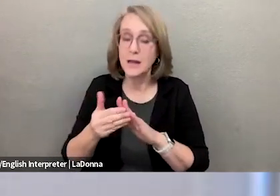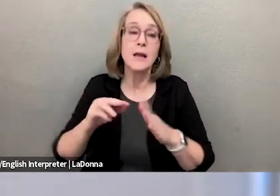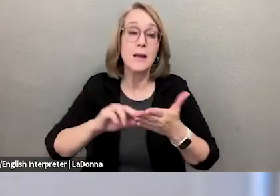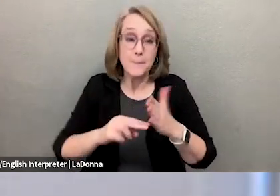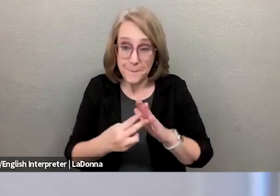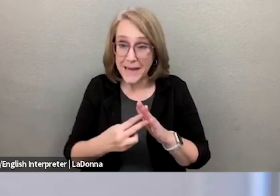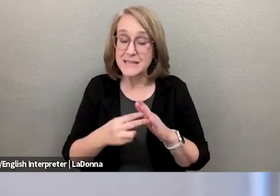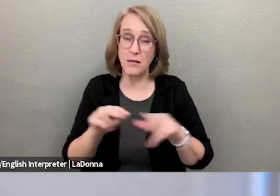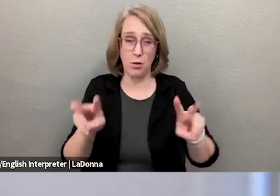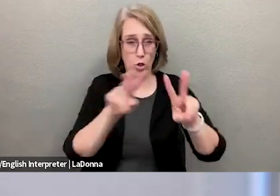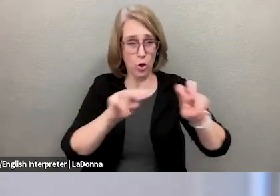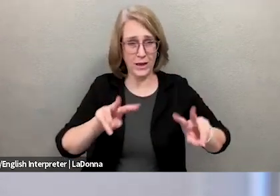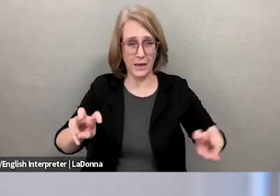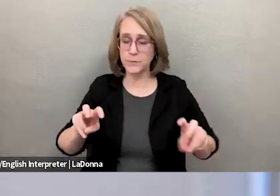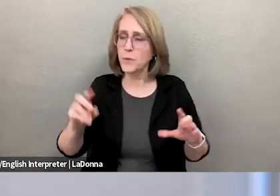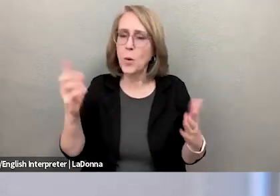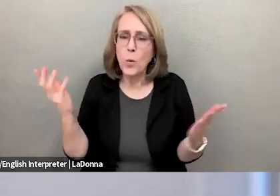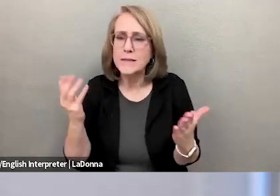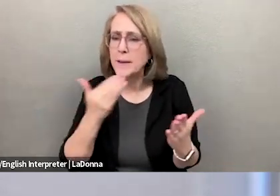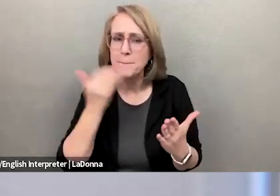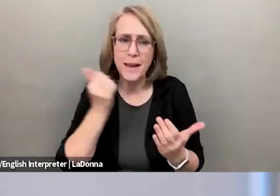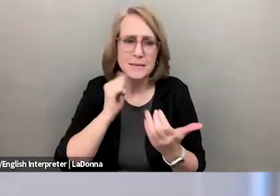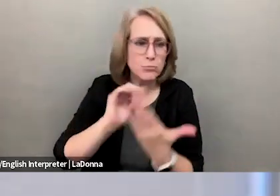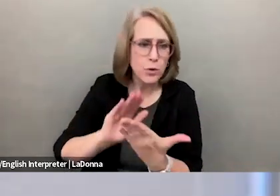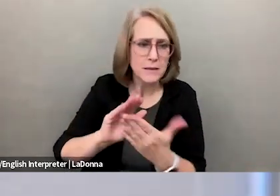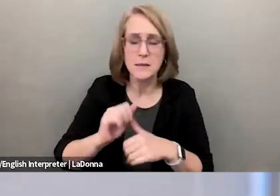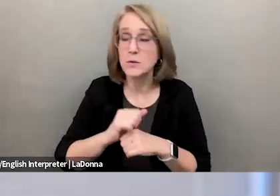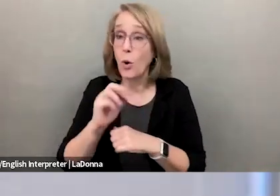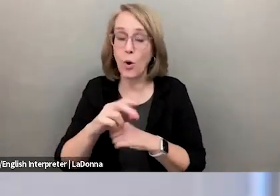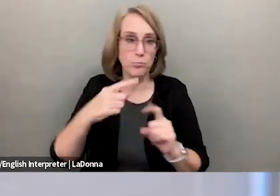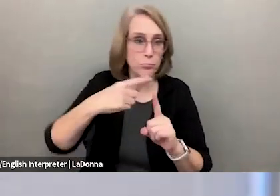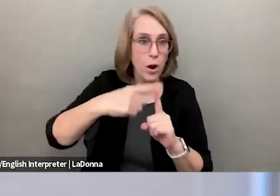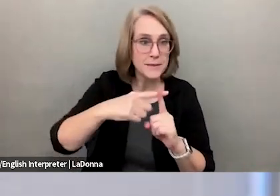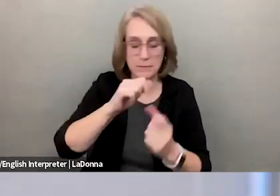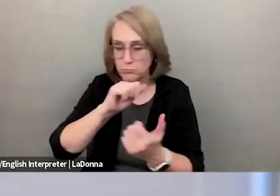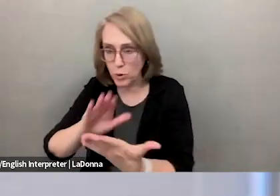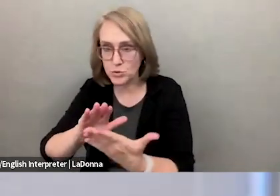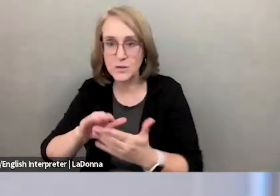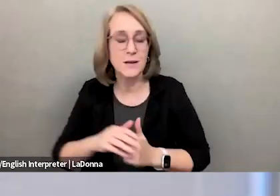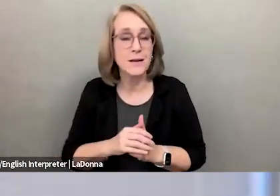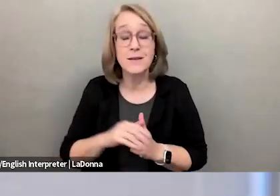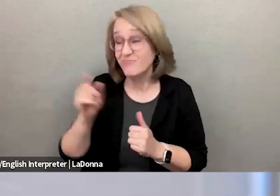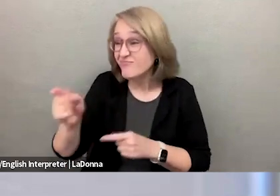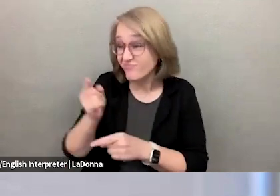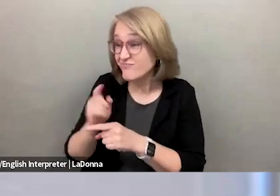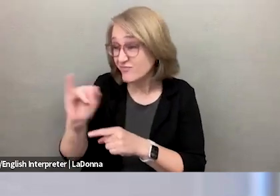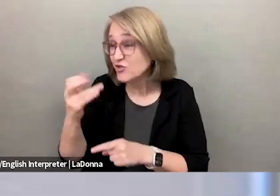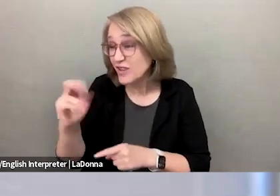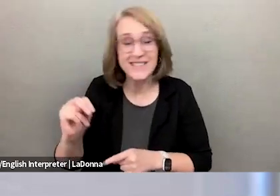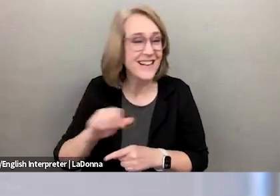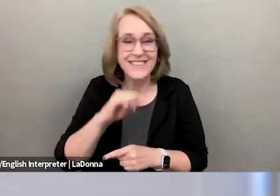best practices, promising practices, to your point, Jason, it's not all evidence-based, because